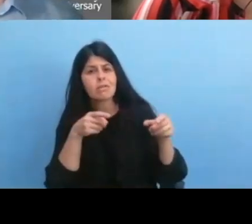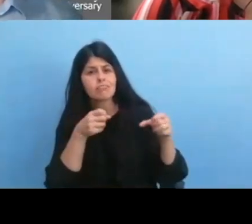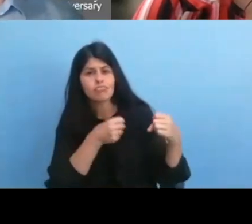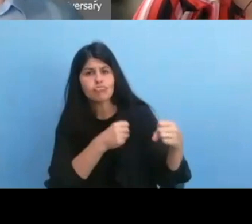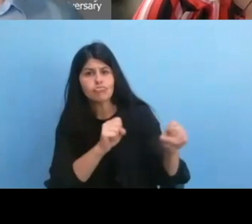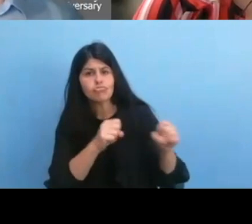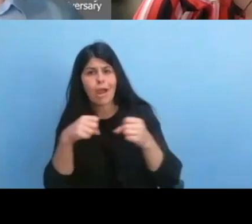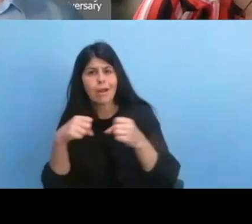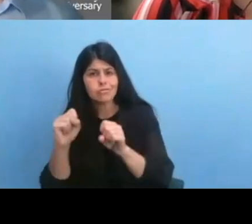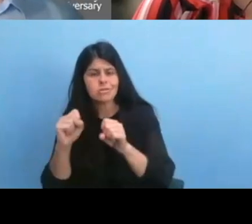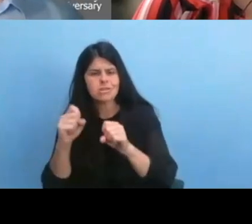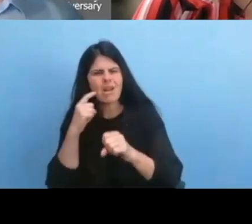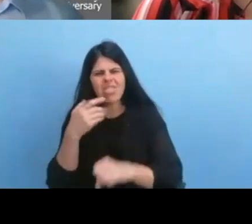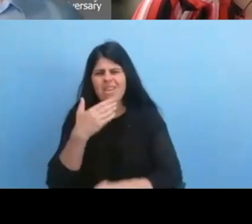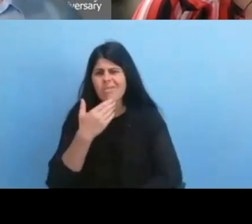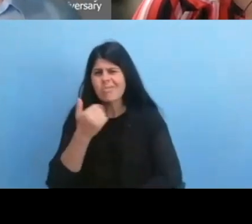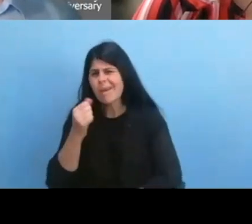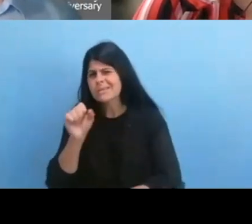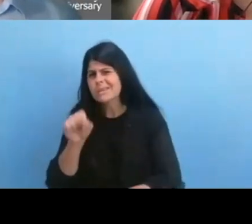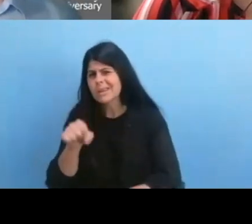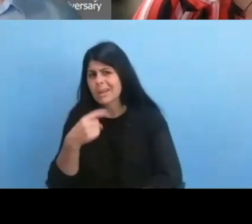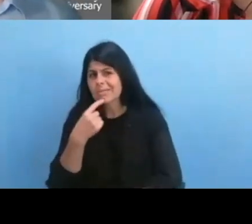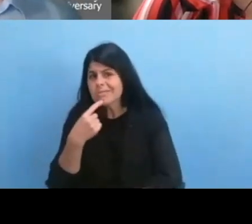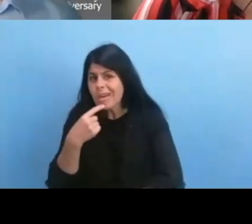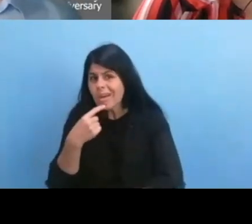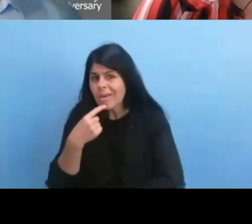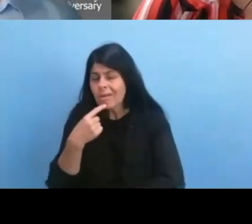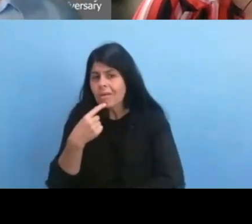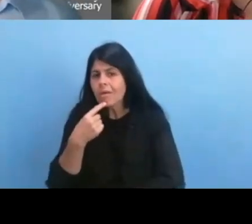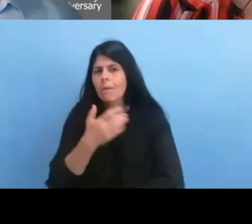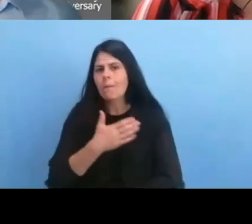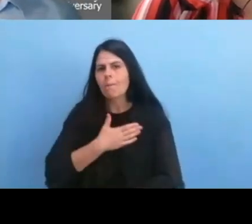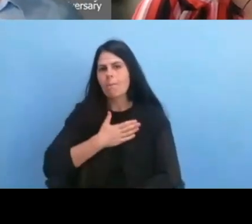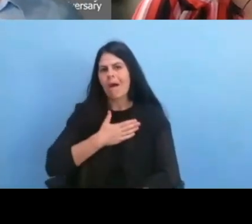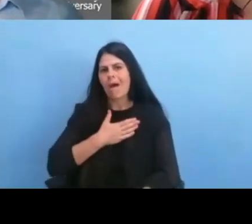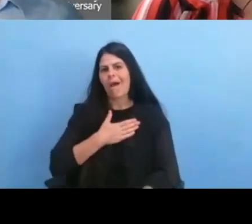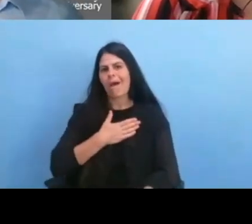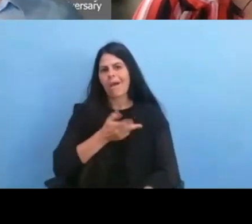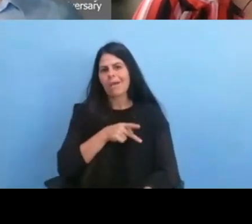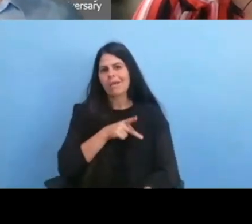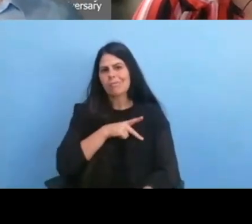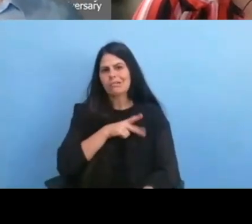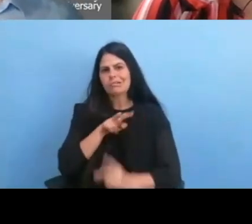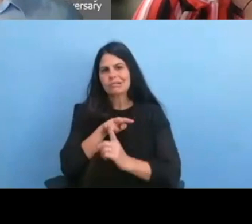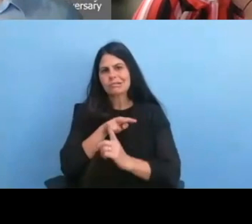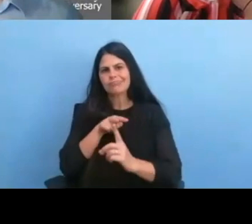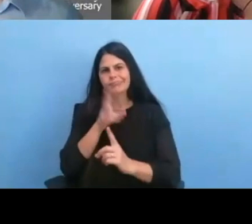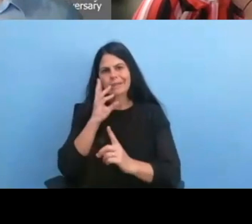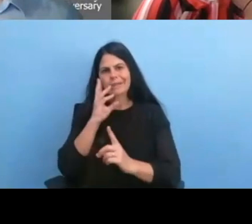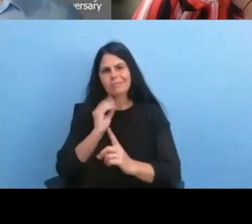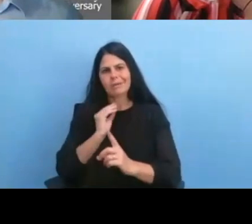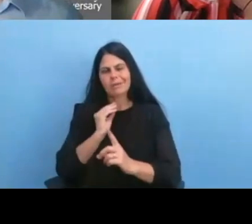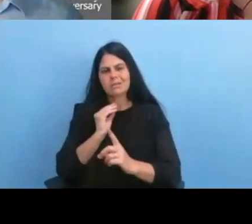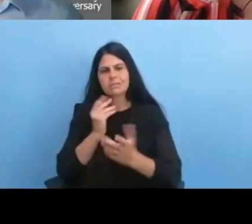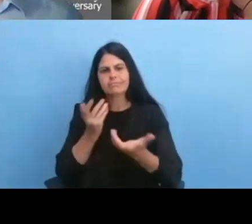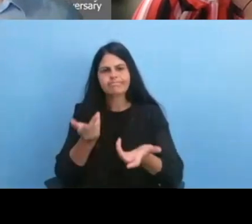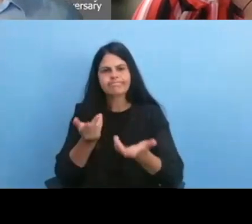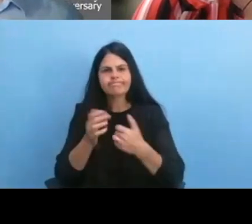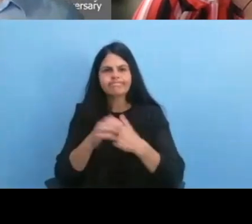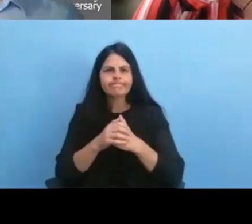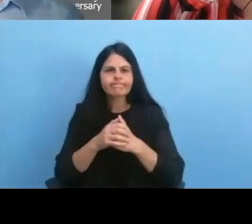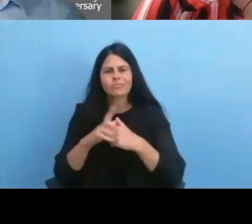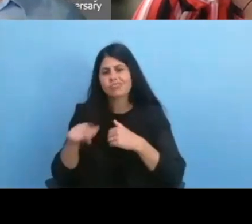best thing that I can say to that, just kind of from my own personal experience and having these conversations, is just to actually have